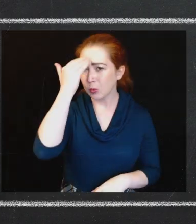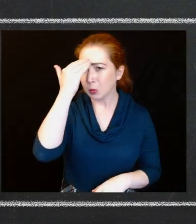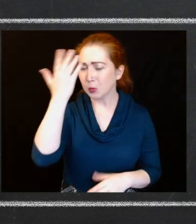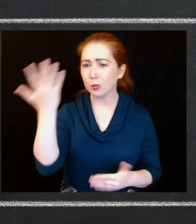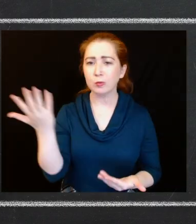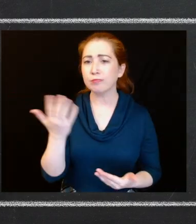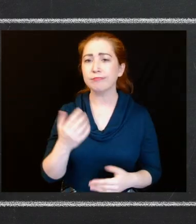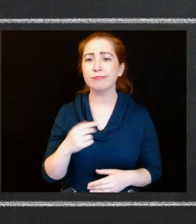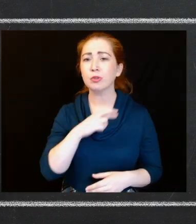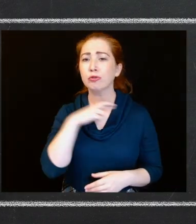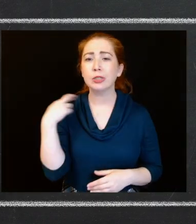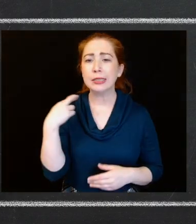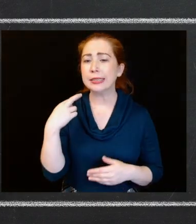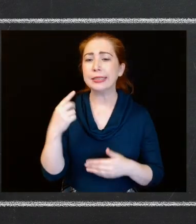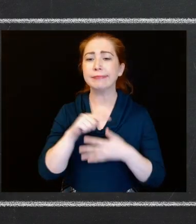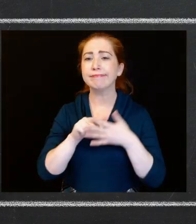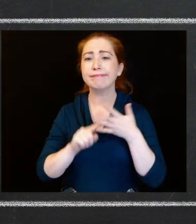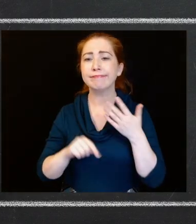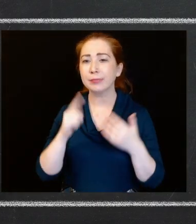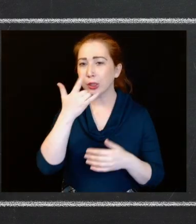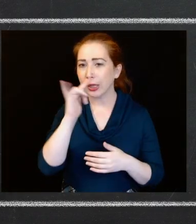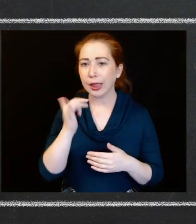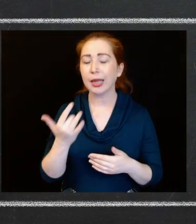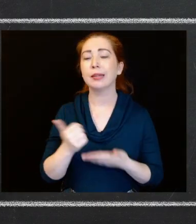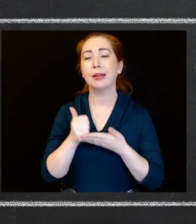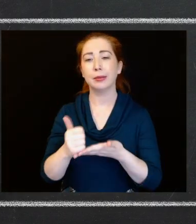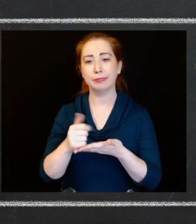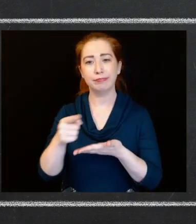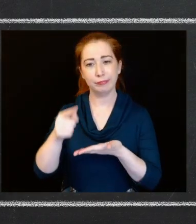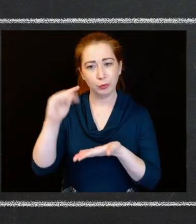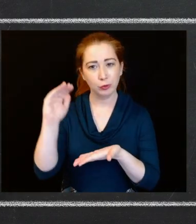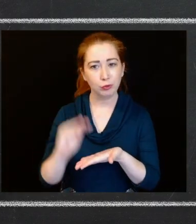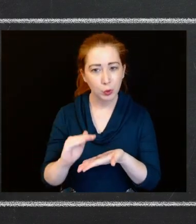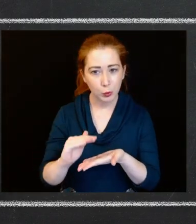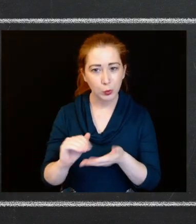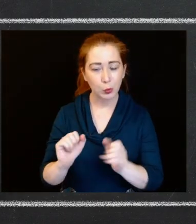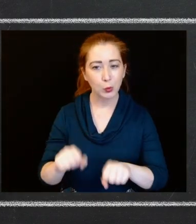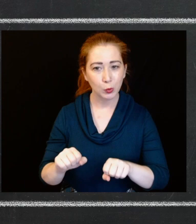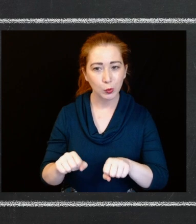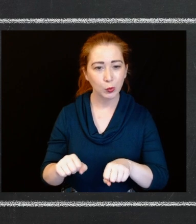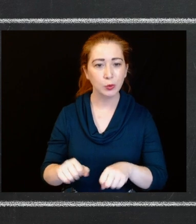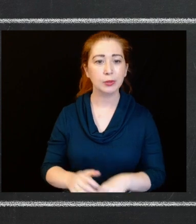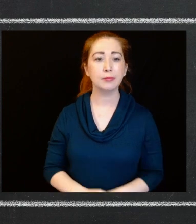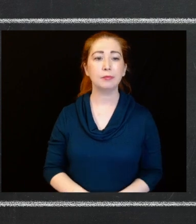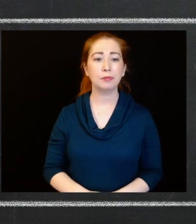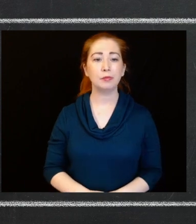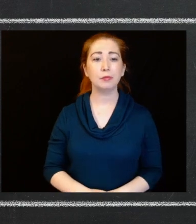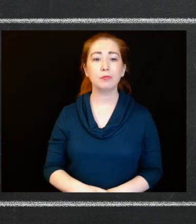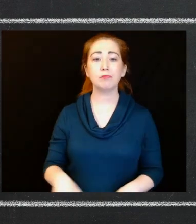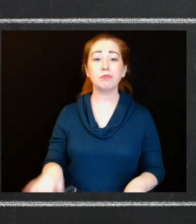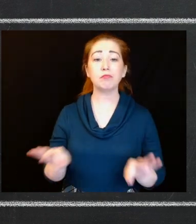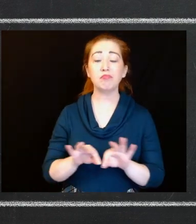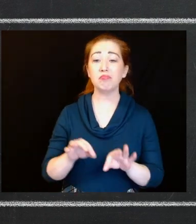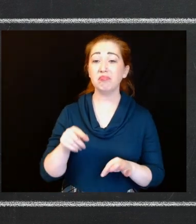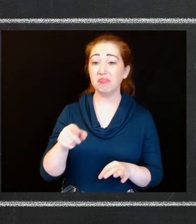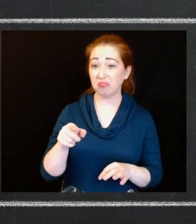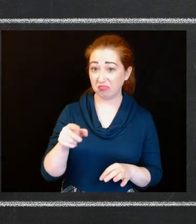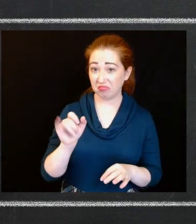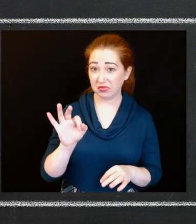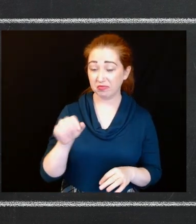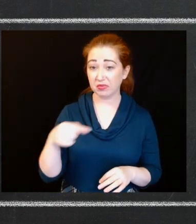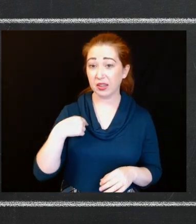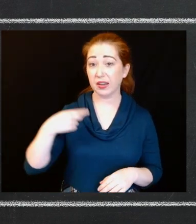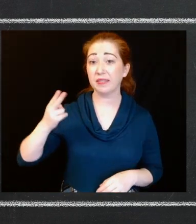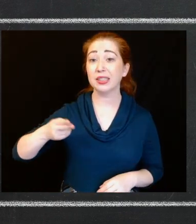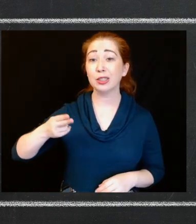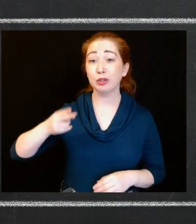Knowledge of risk factors is important because many strokes are preventable if risk can be reduced.